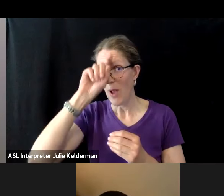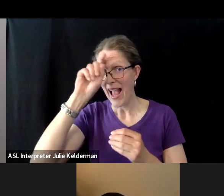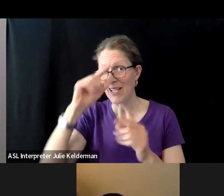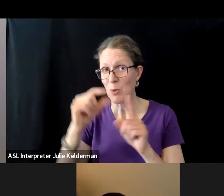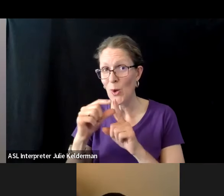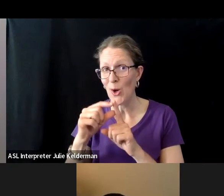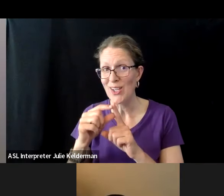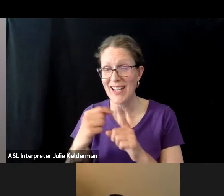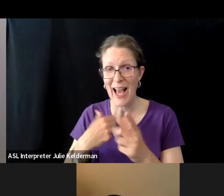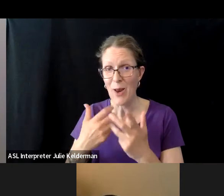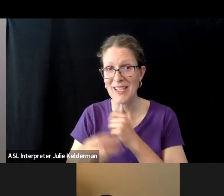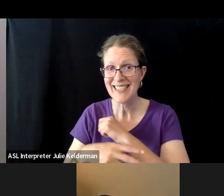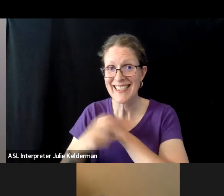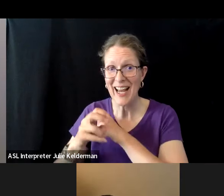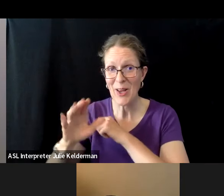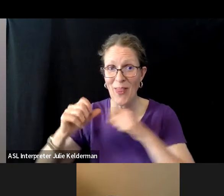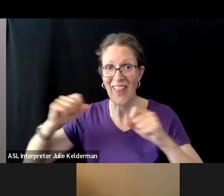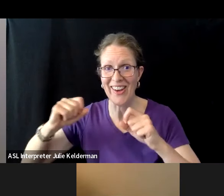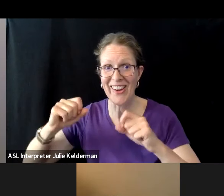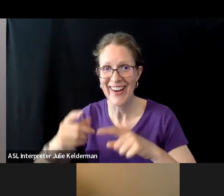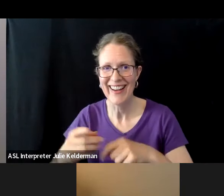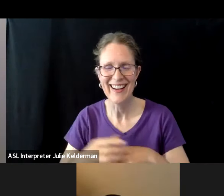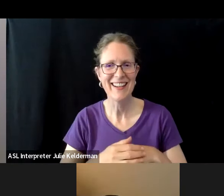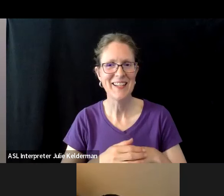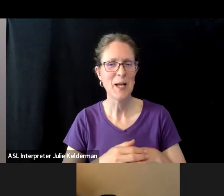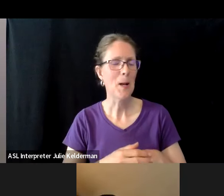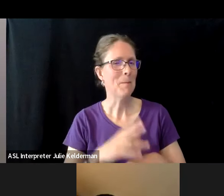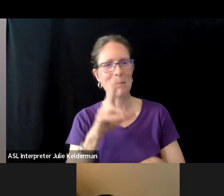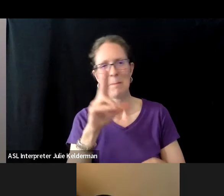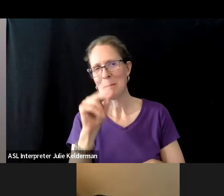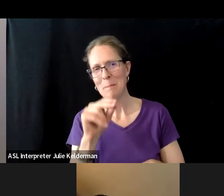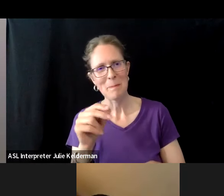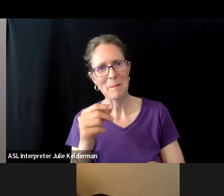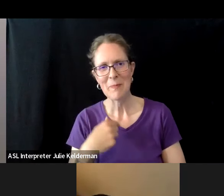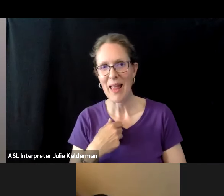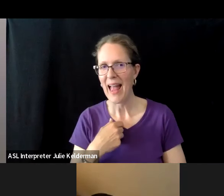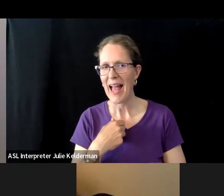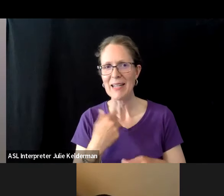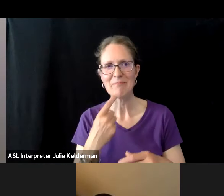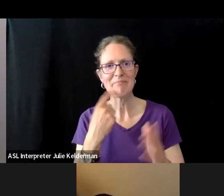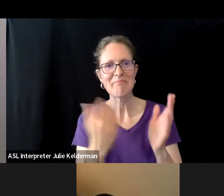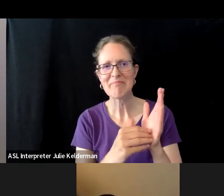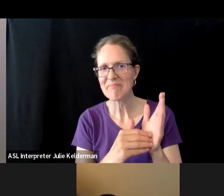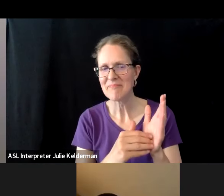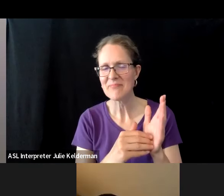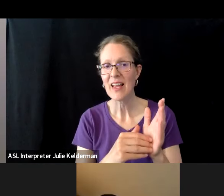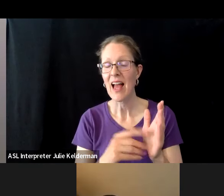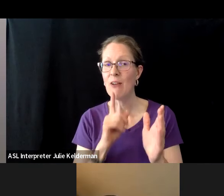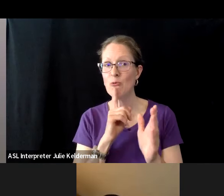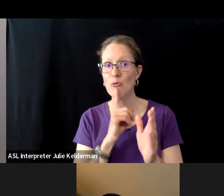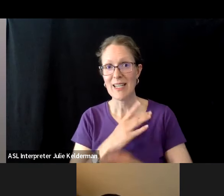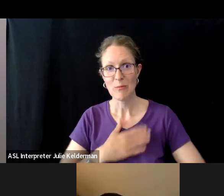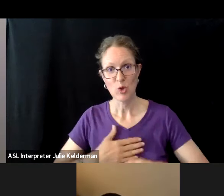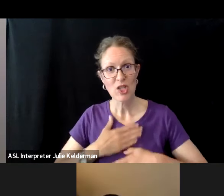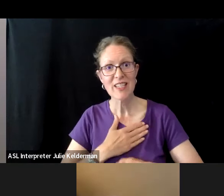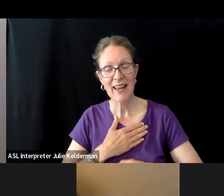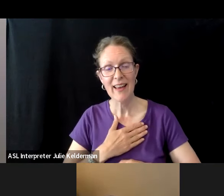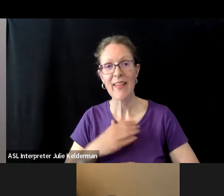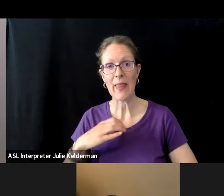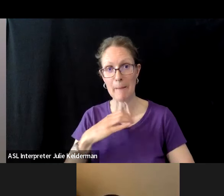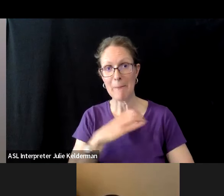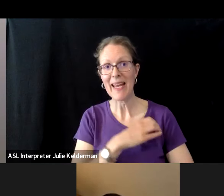me steal your thunder. No, I was going to just echo what you said, Peter. I think I really appreciate the committee taking